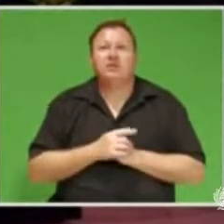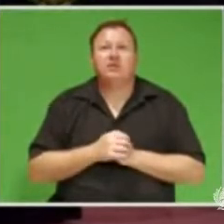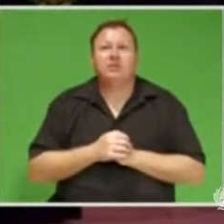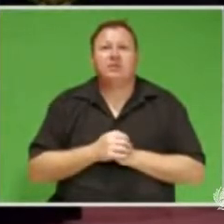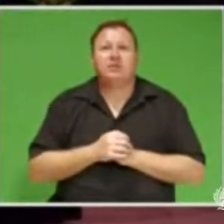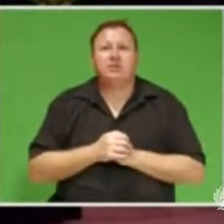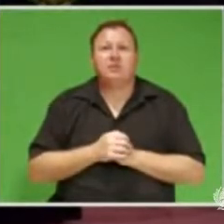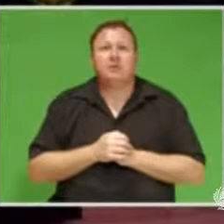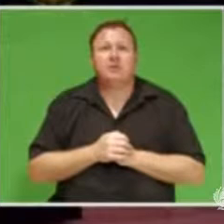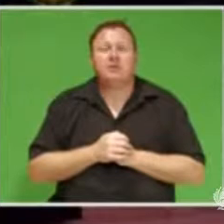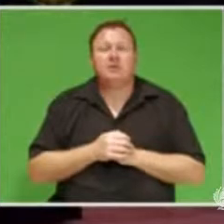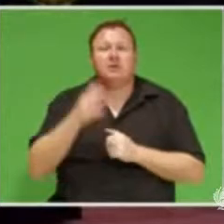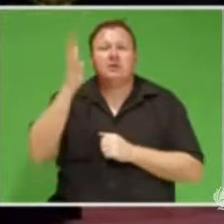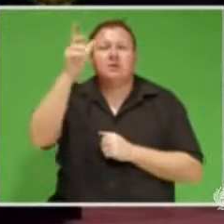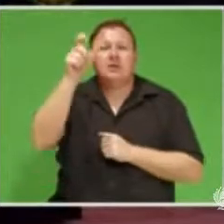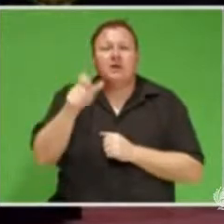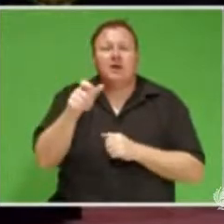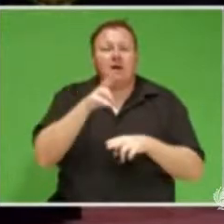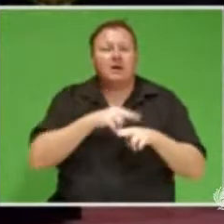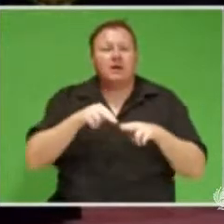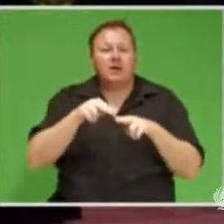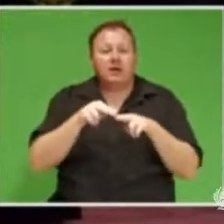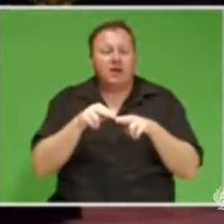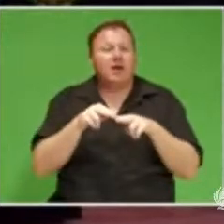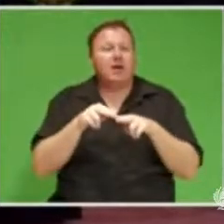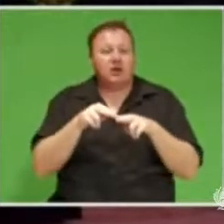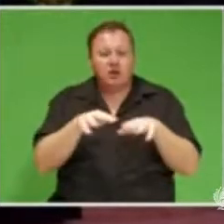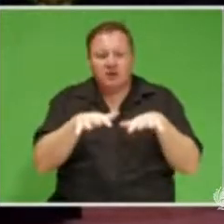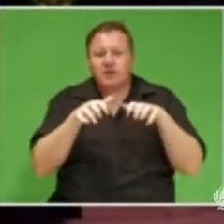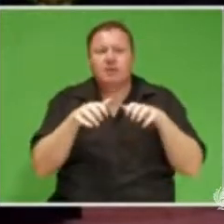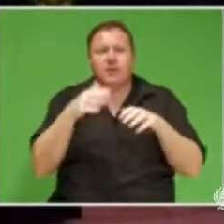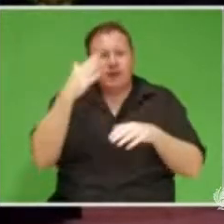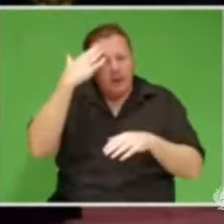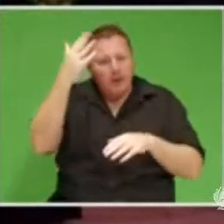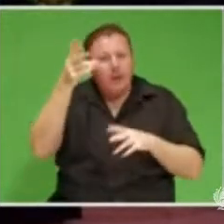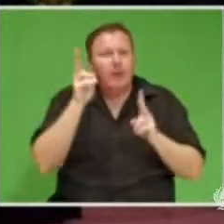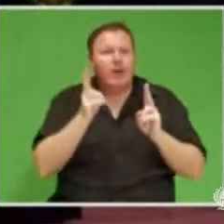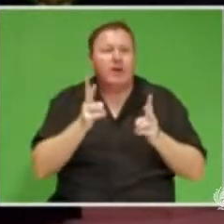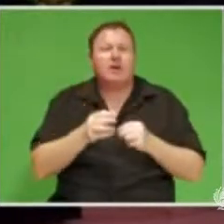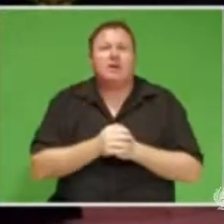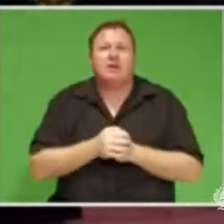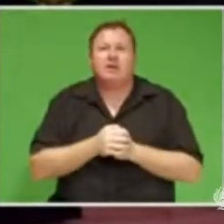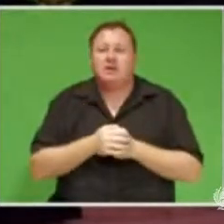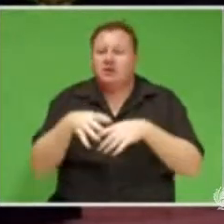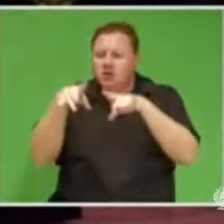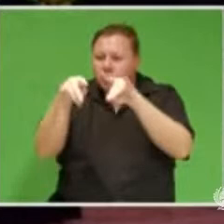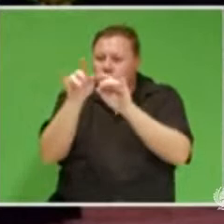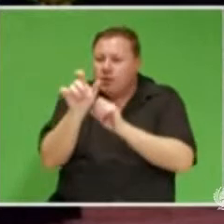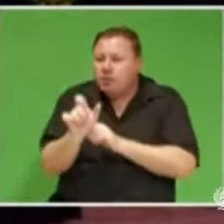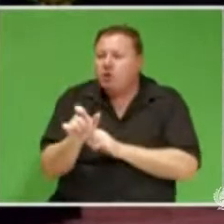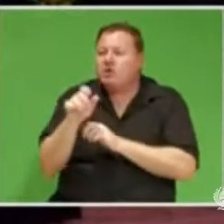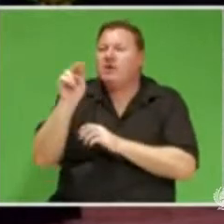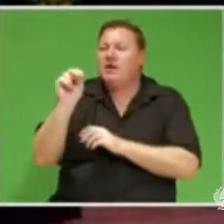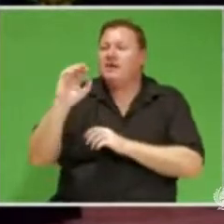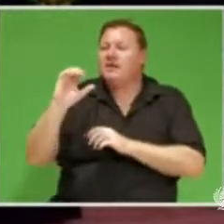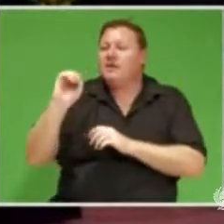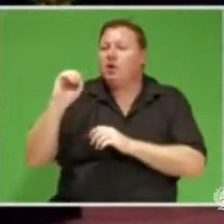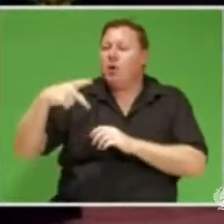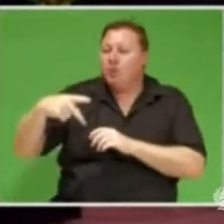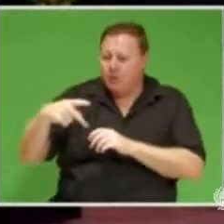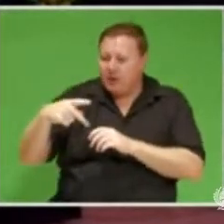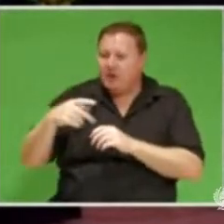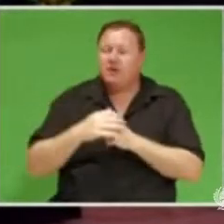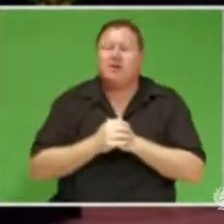Speaker of the National Assembly, I greet you once more, as well as the Chairperson of the National Council of